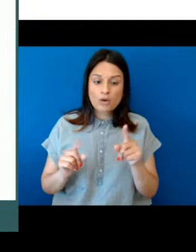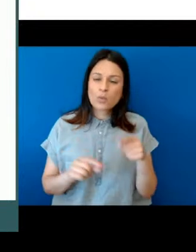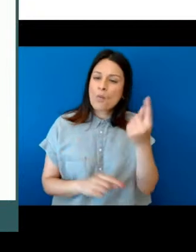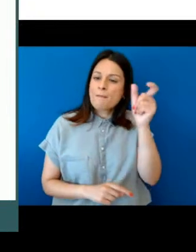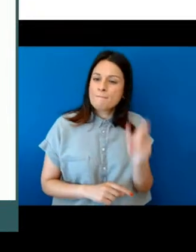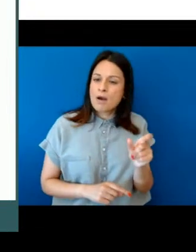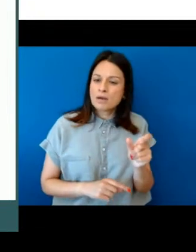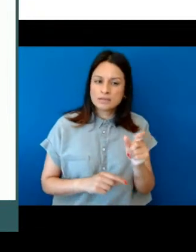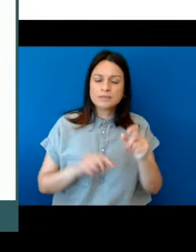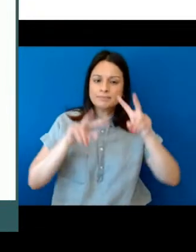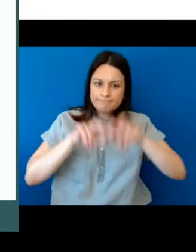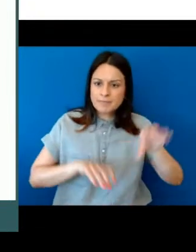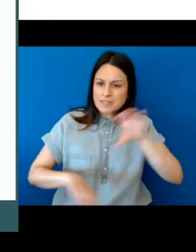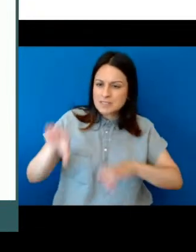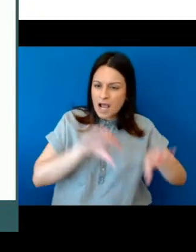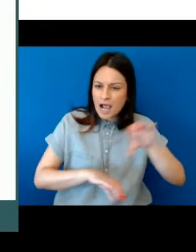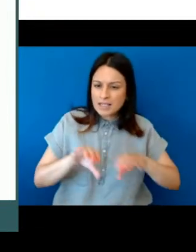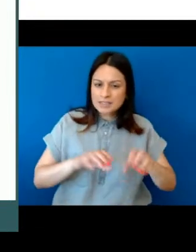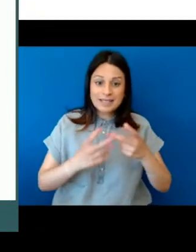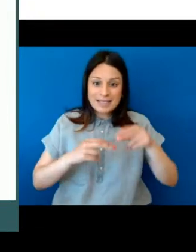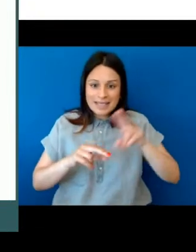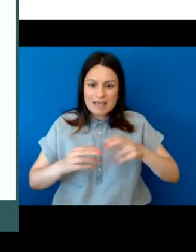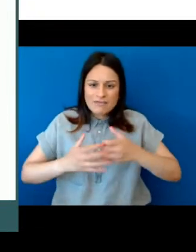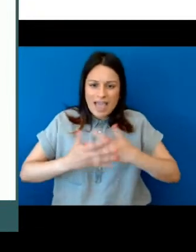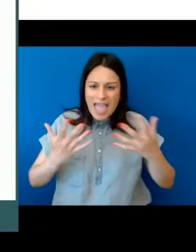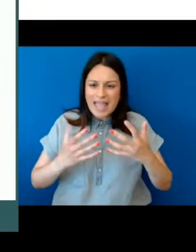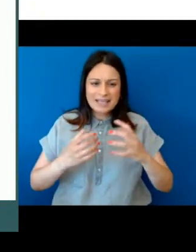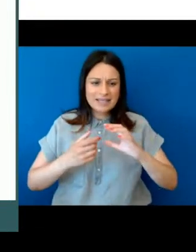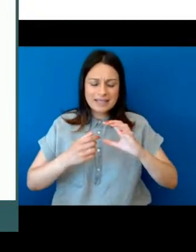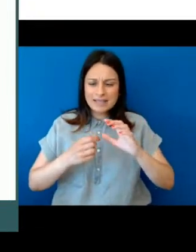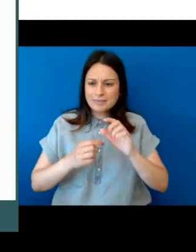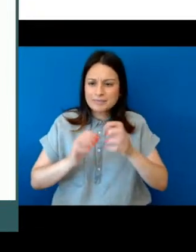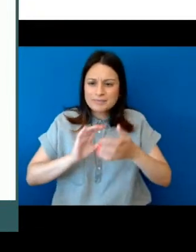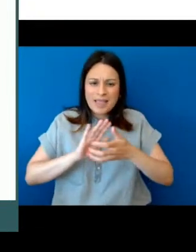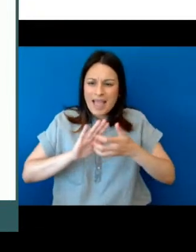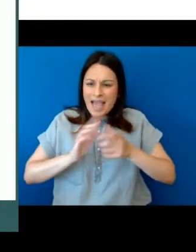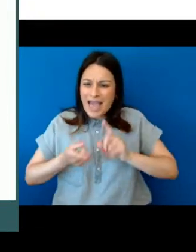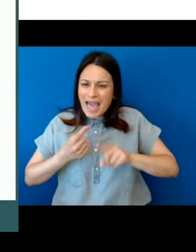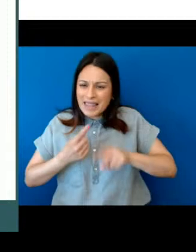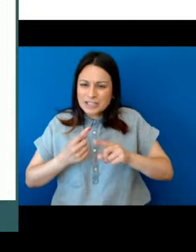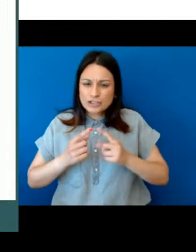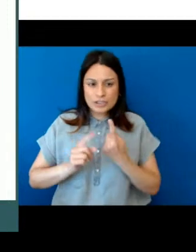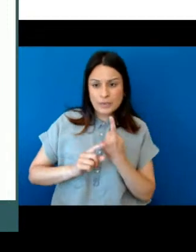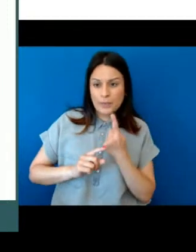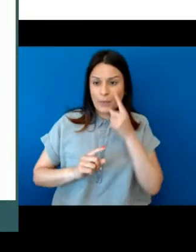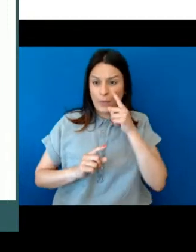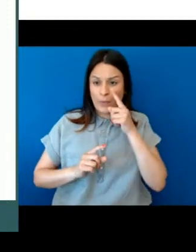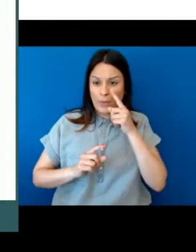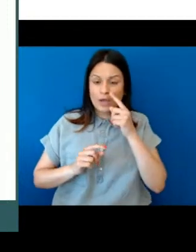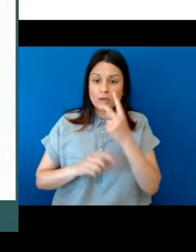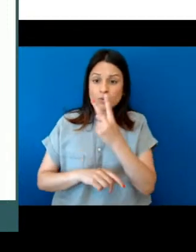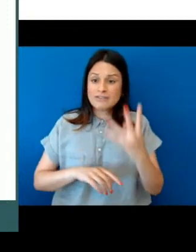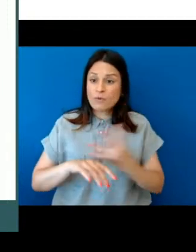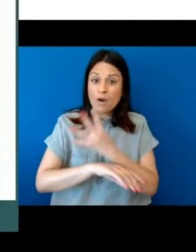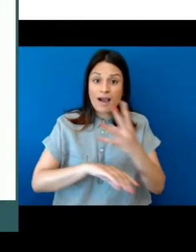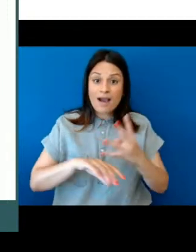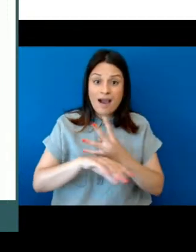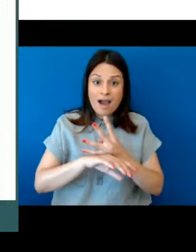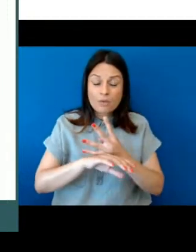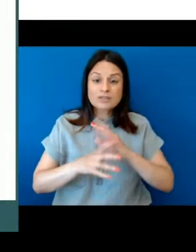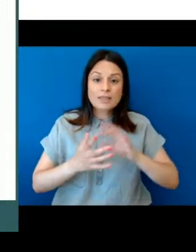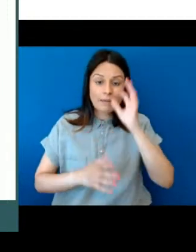a tiny bit of allergen into the nose, wait 24 hours, and then take a biopsy from a